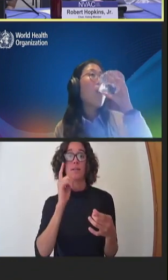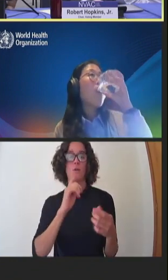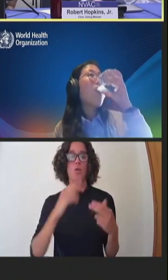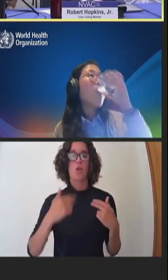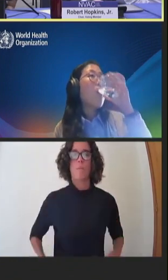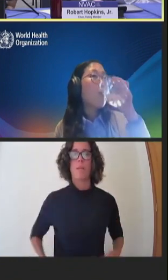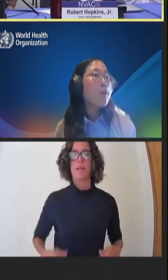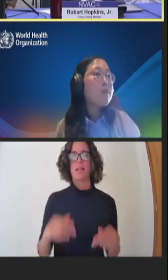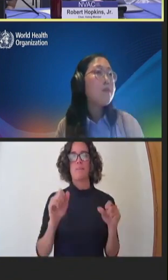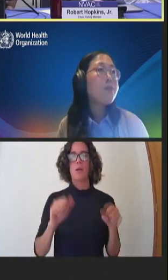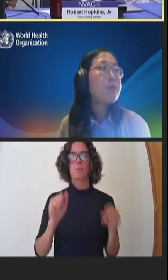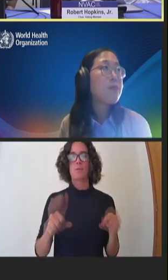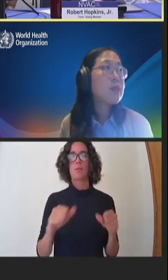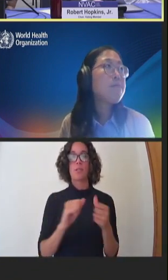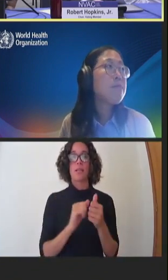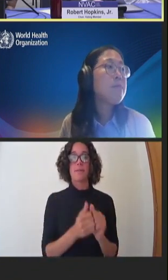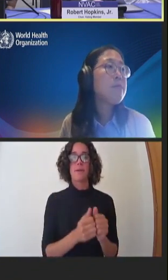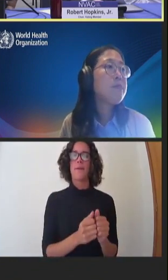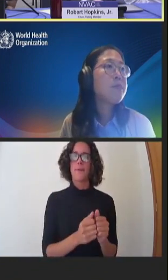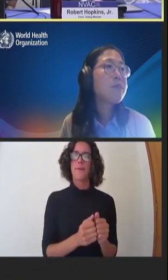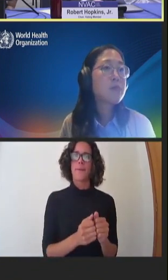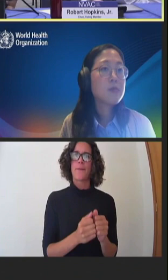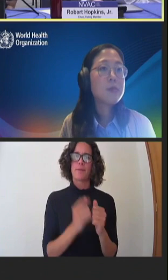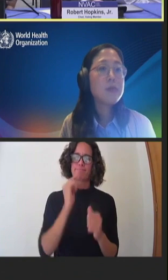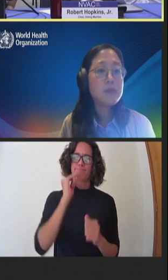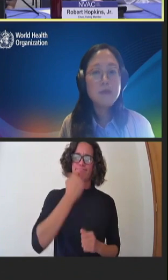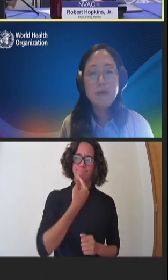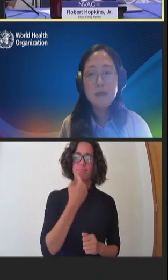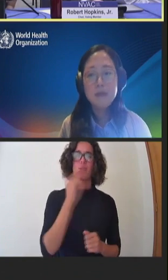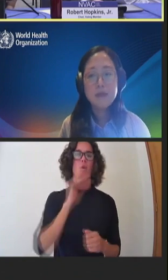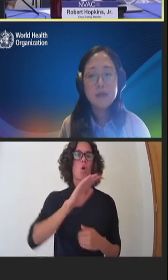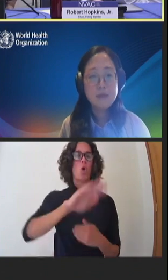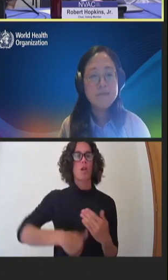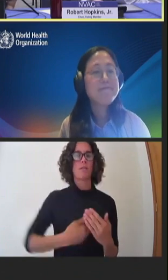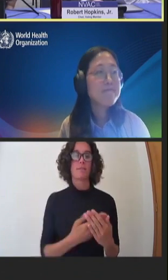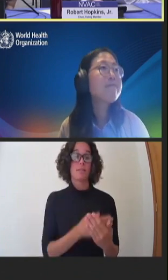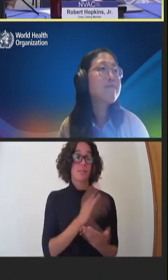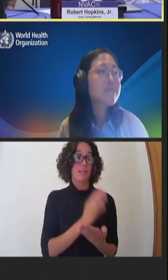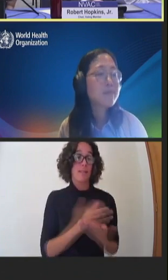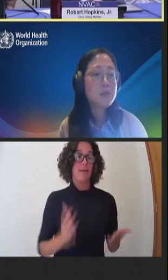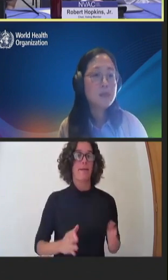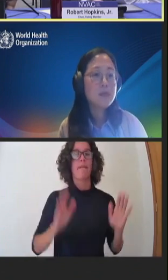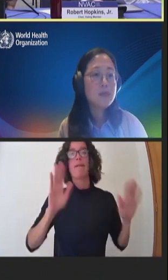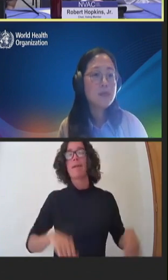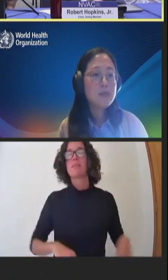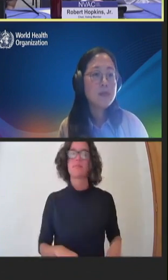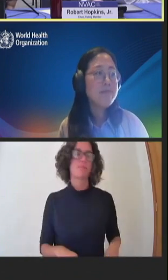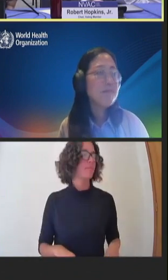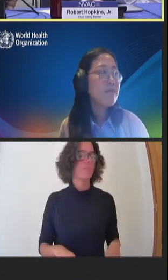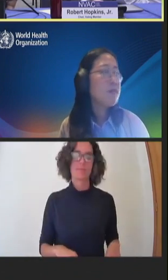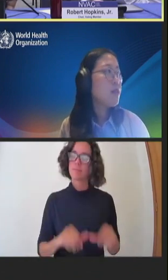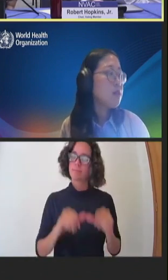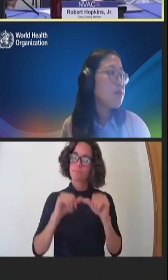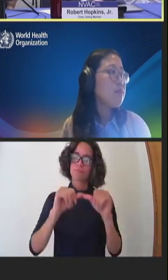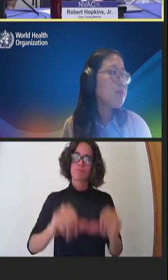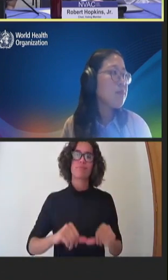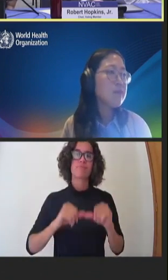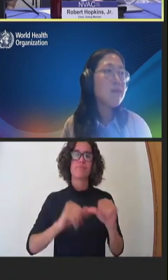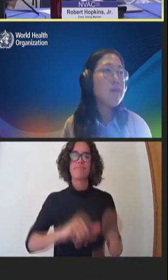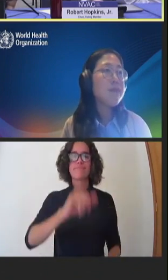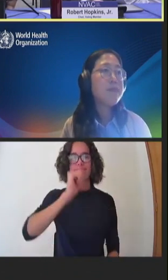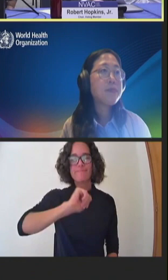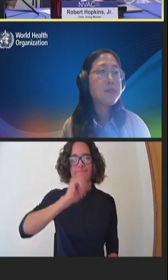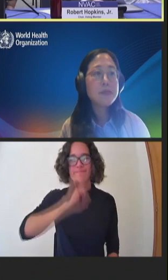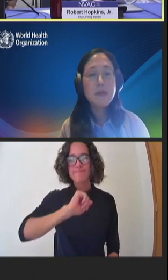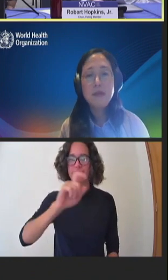are absolutely critical for all of us. We can't stop here. We've got to continue to move forward, and